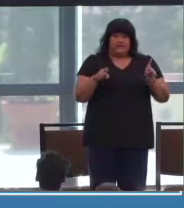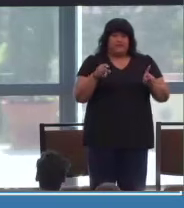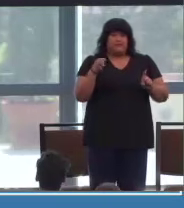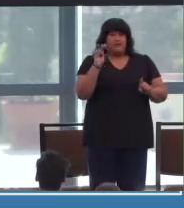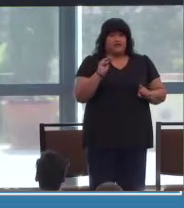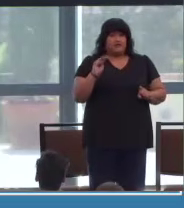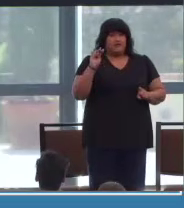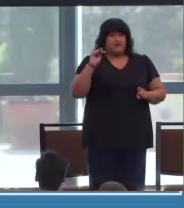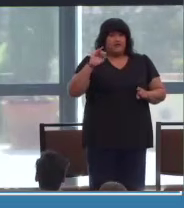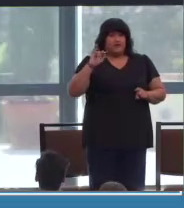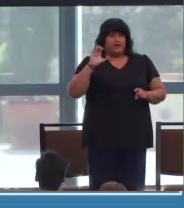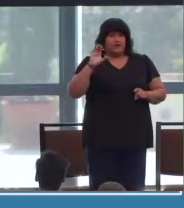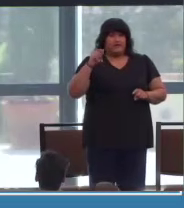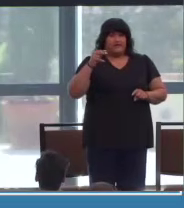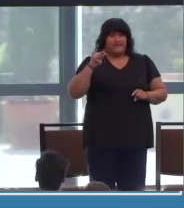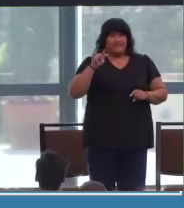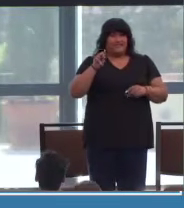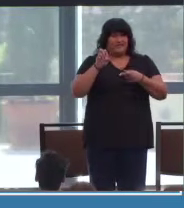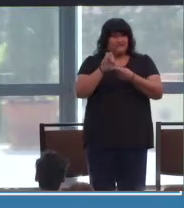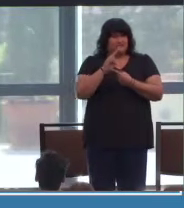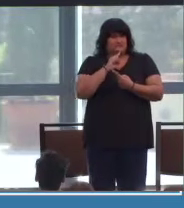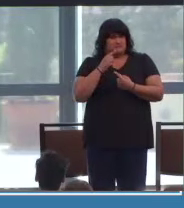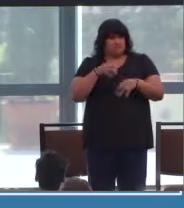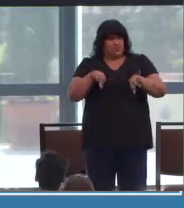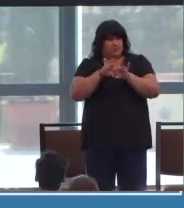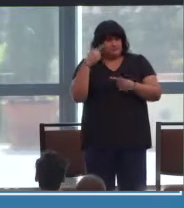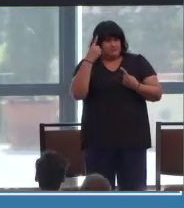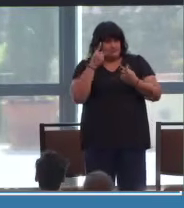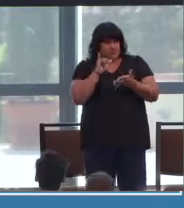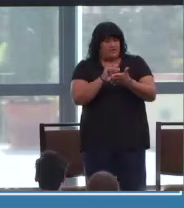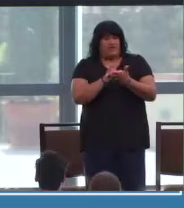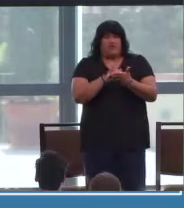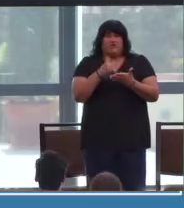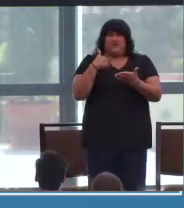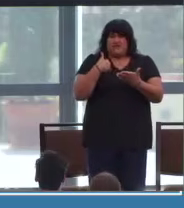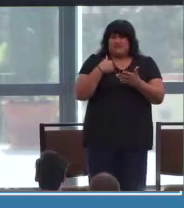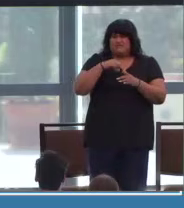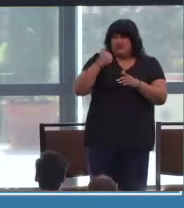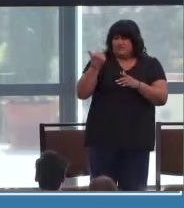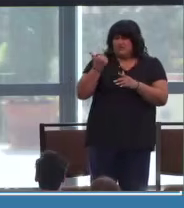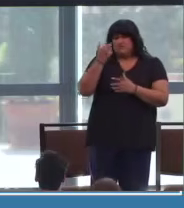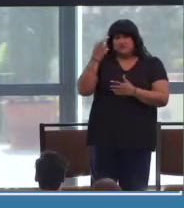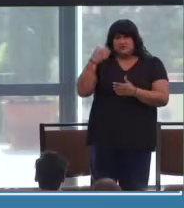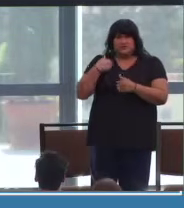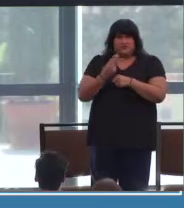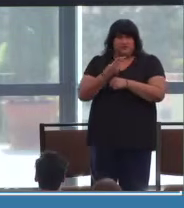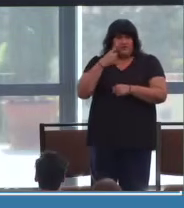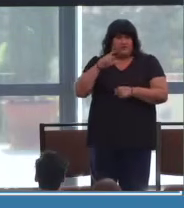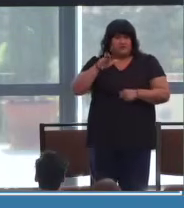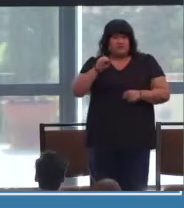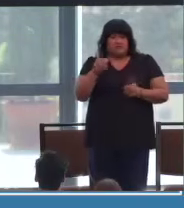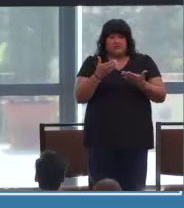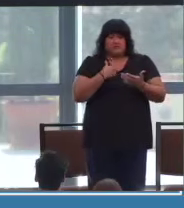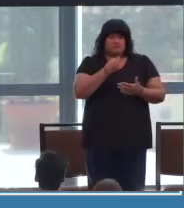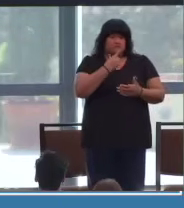a couple other things to keep in mind, because we use it for lots of reasons in lupus and for other indications. And maybe you've been on it for a long time and